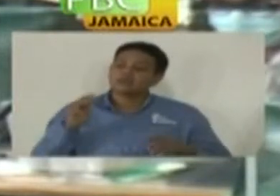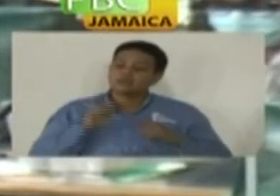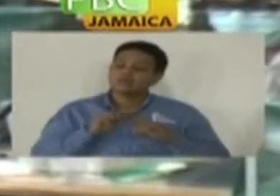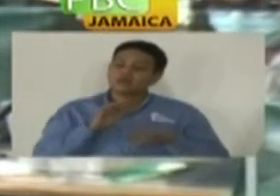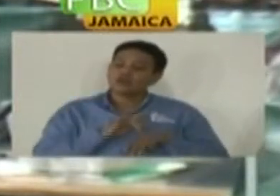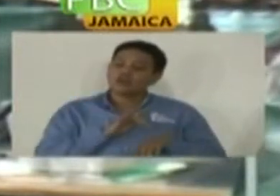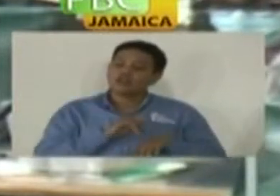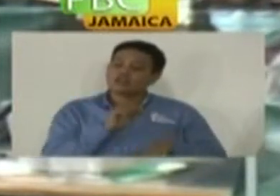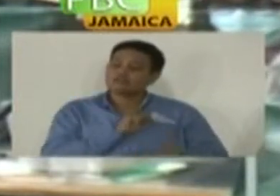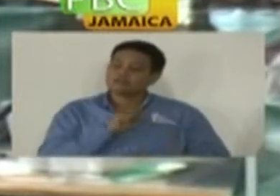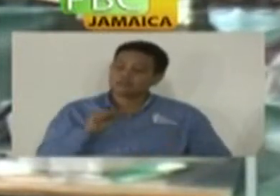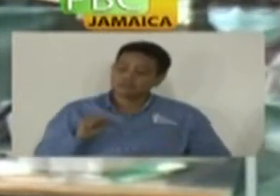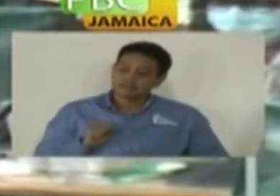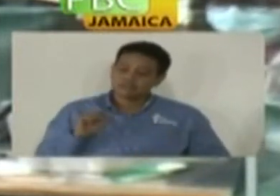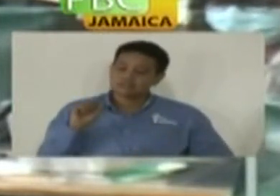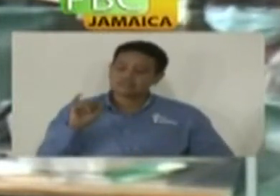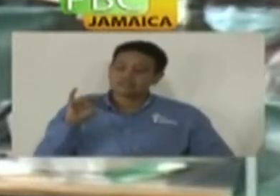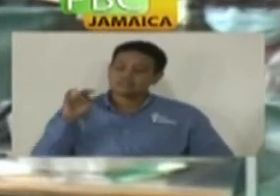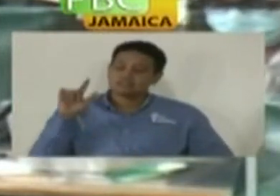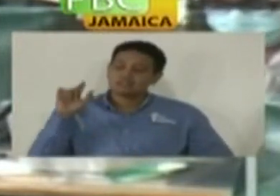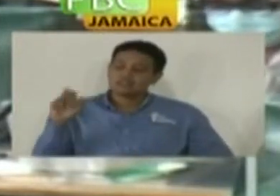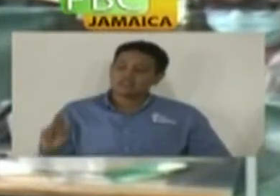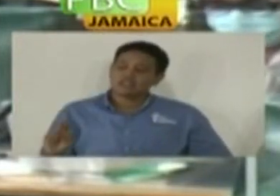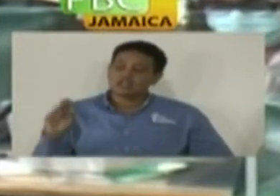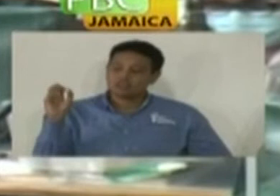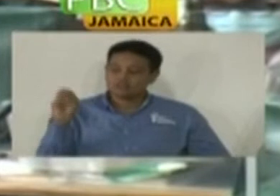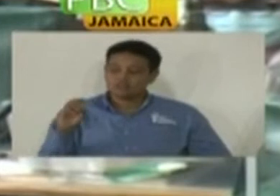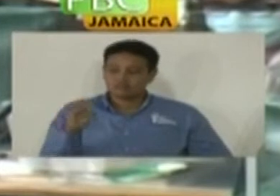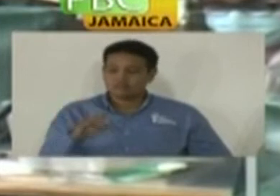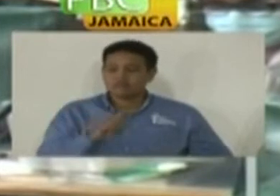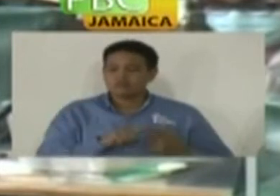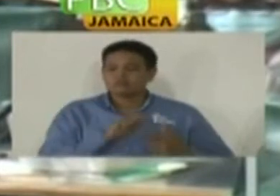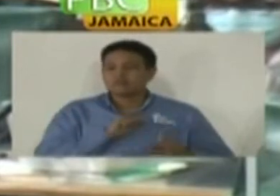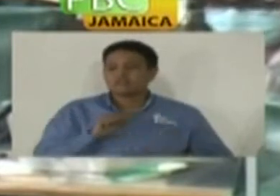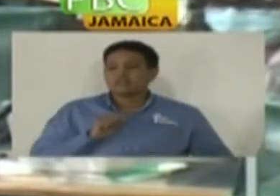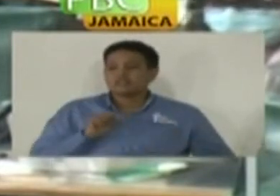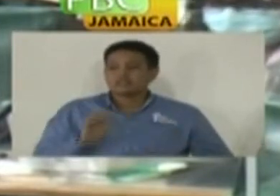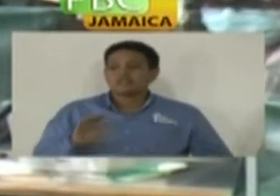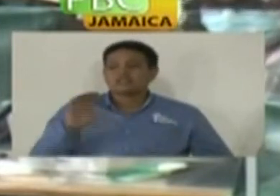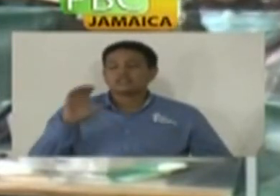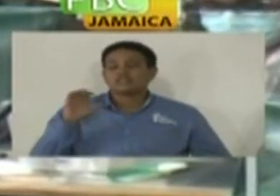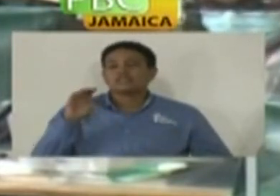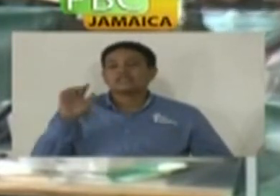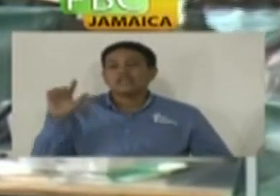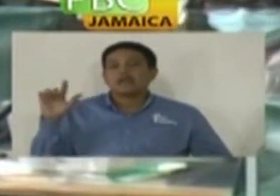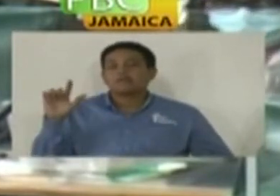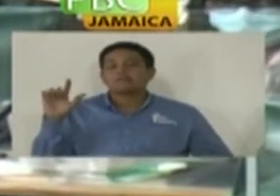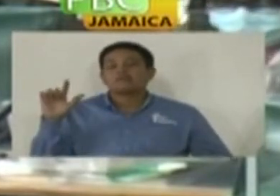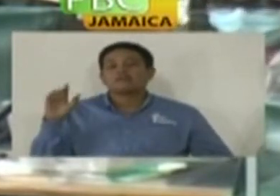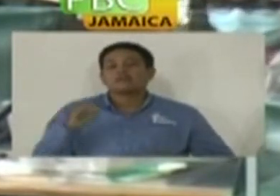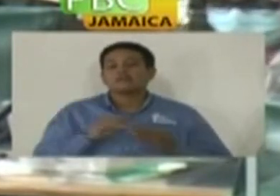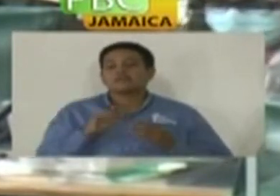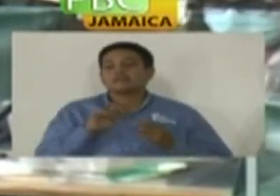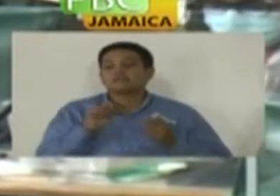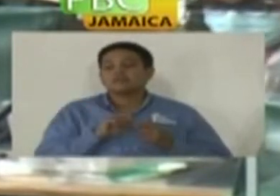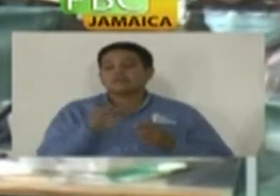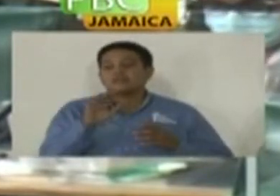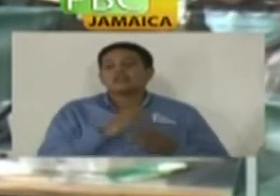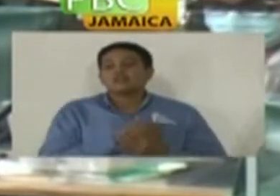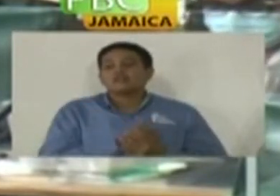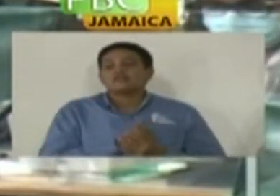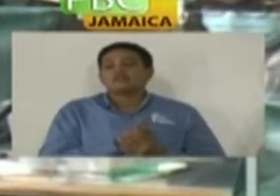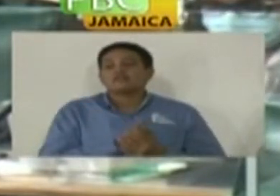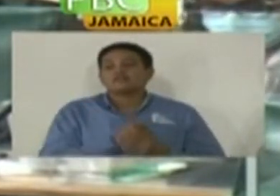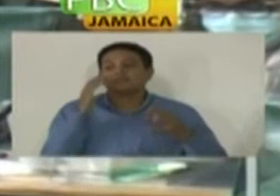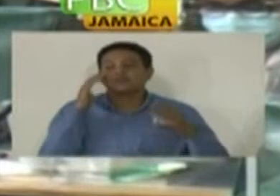by Senator Sinclair and Senator Campbell in particular.